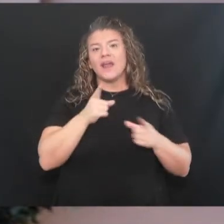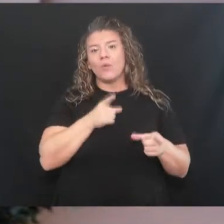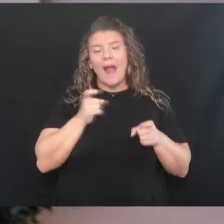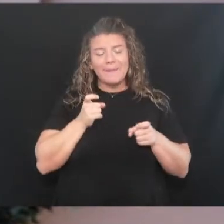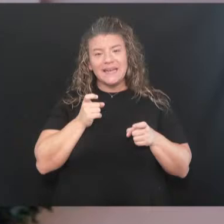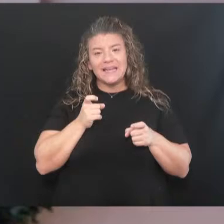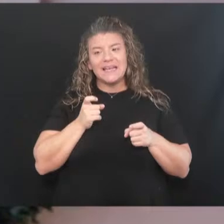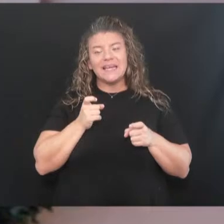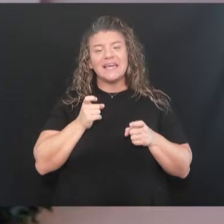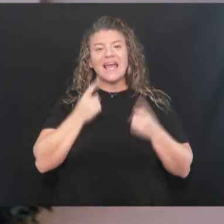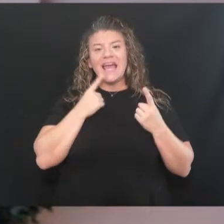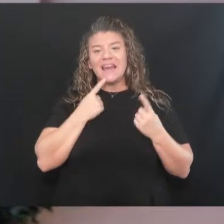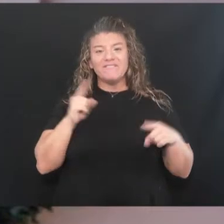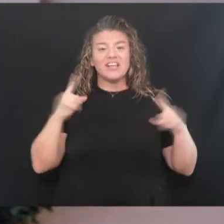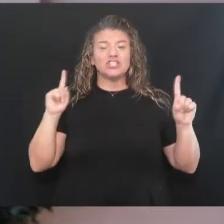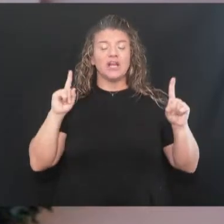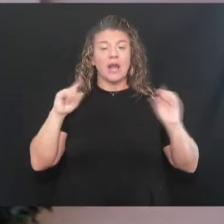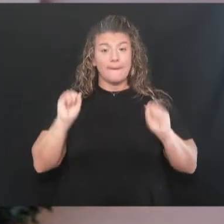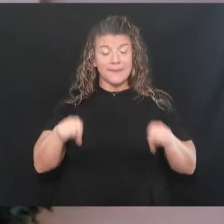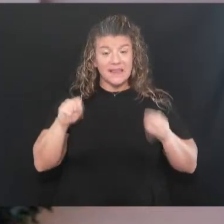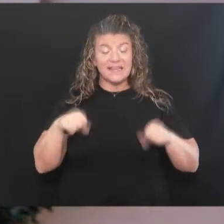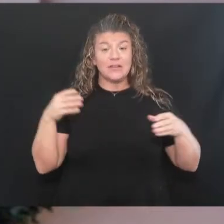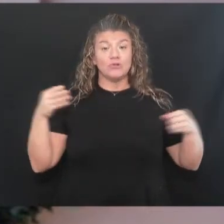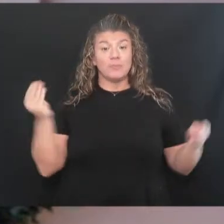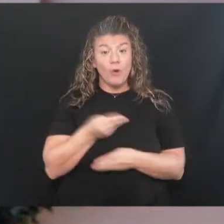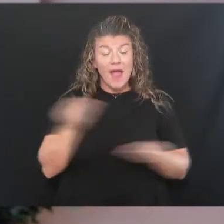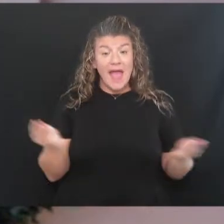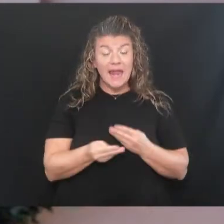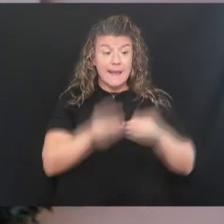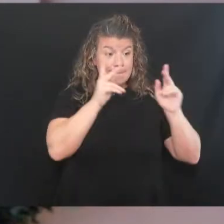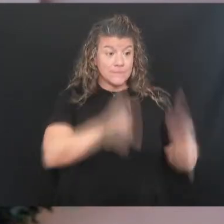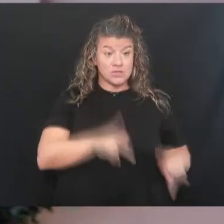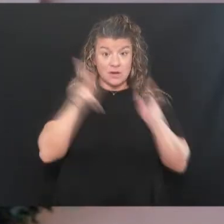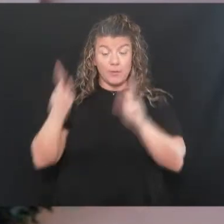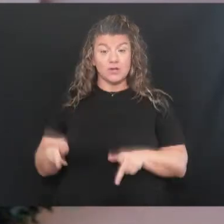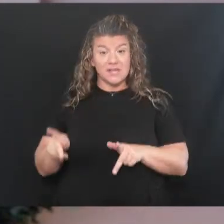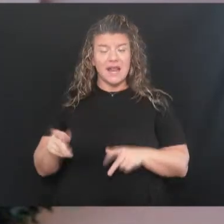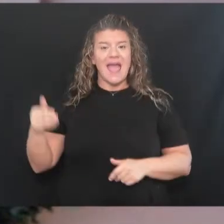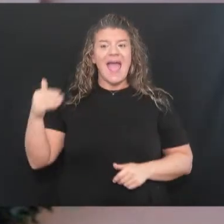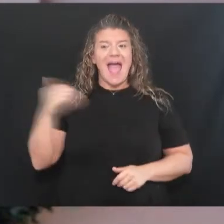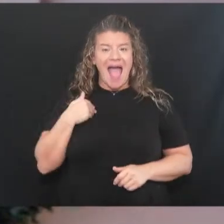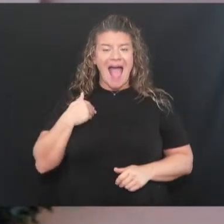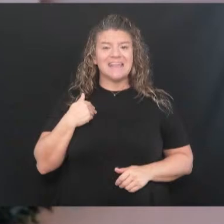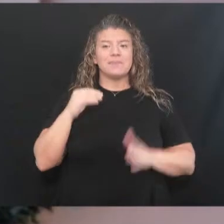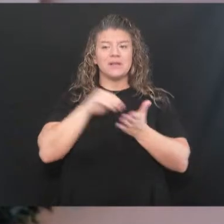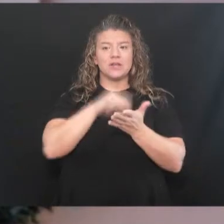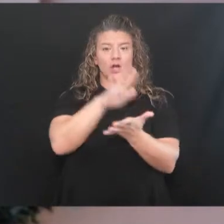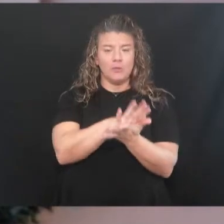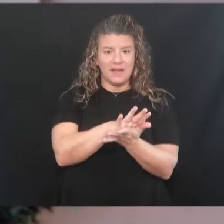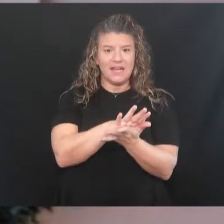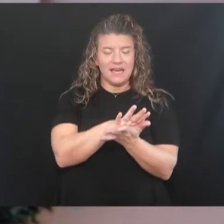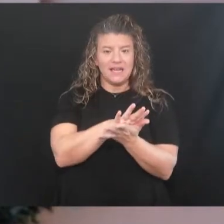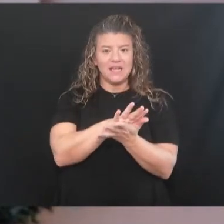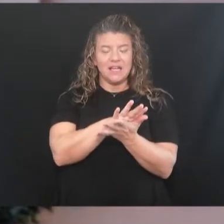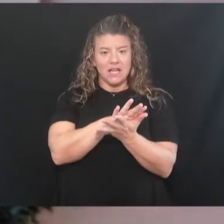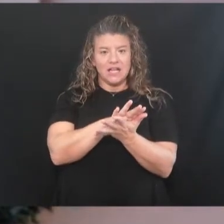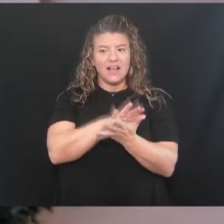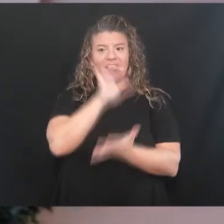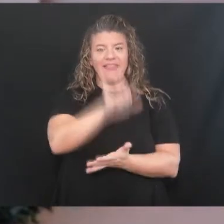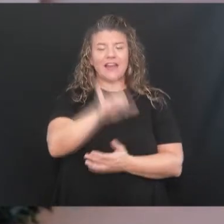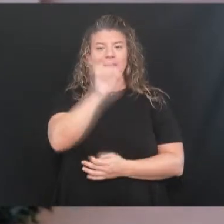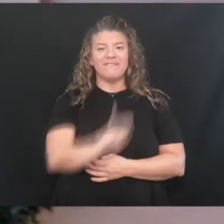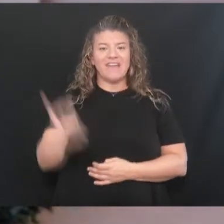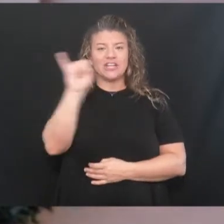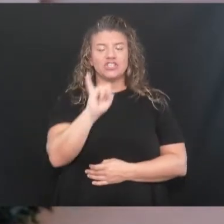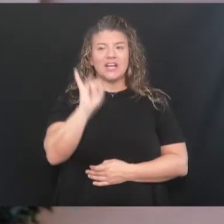and efficient ability to spread person to person, has been documented to be